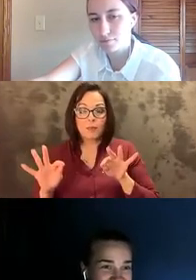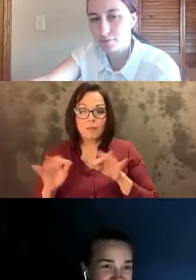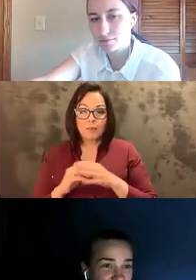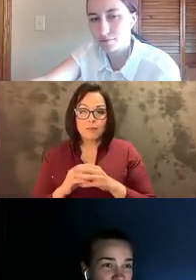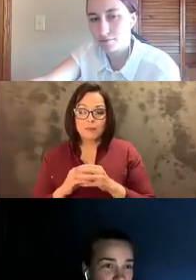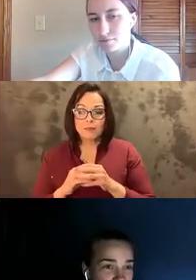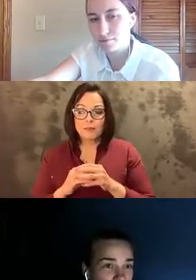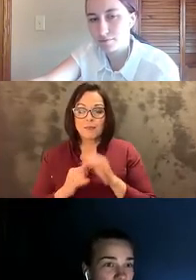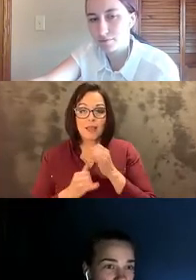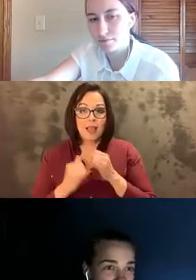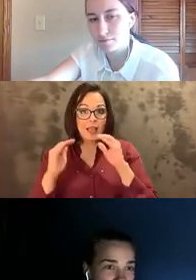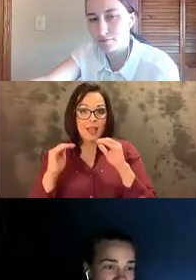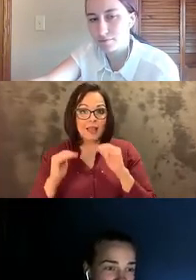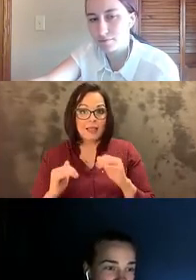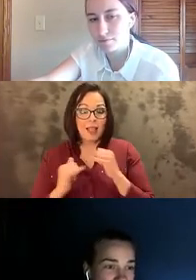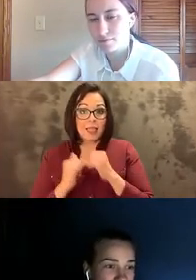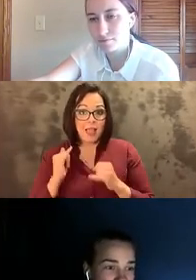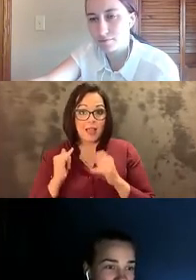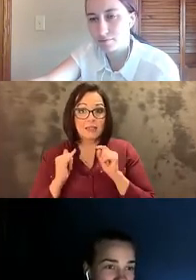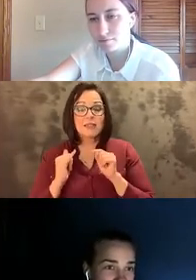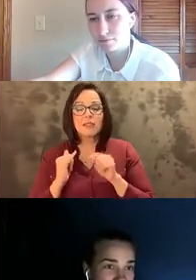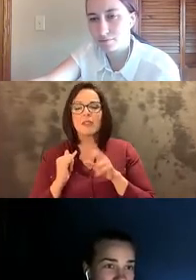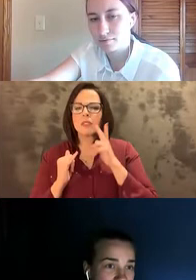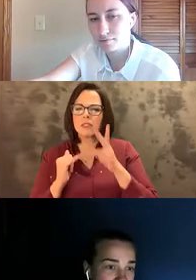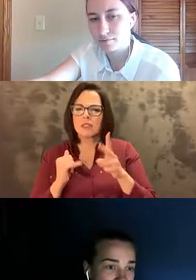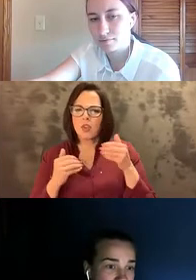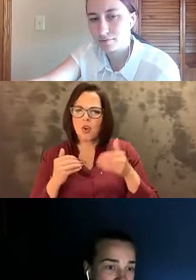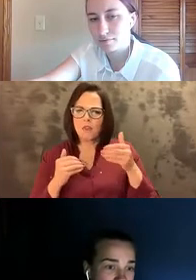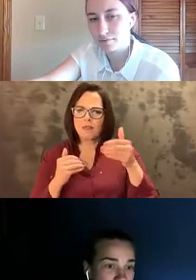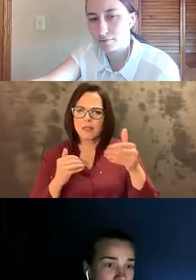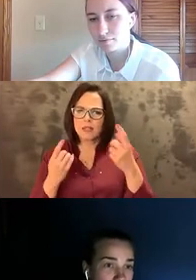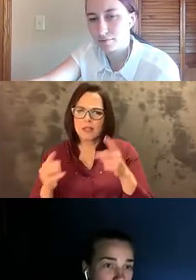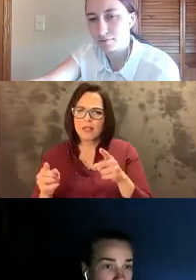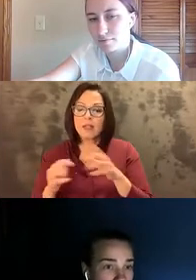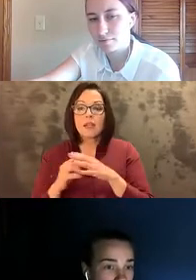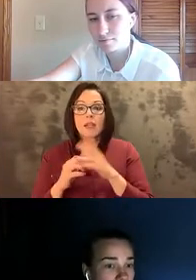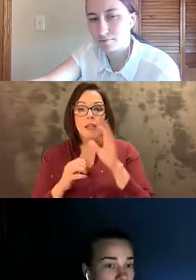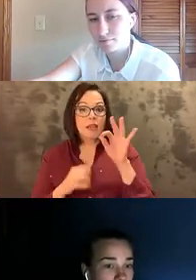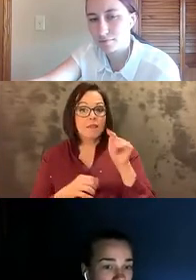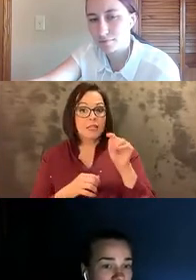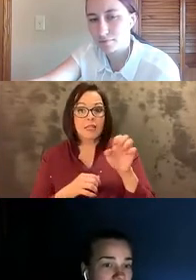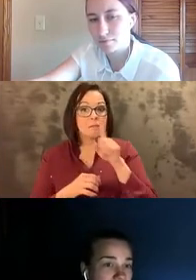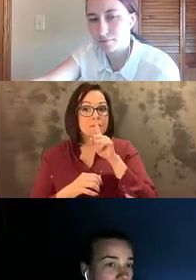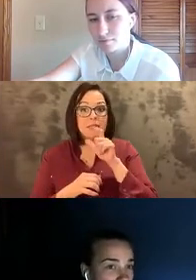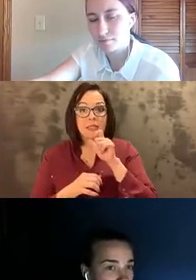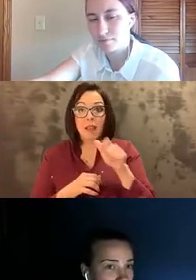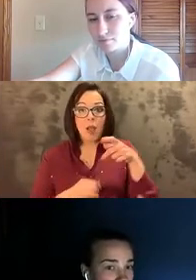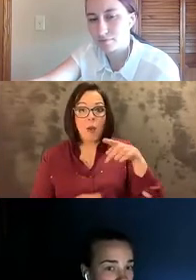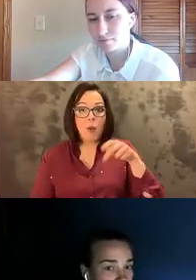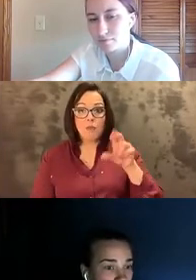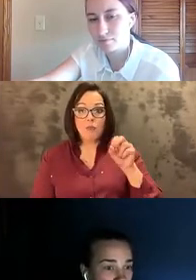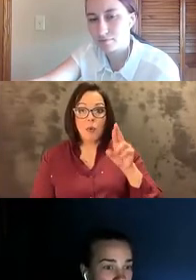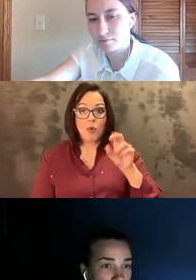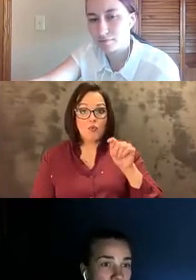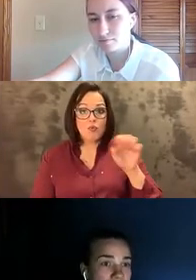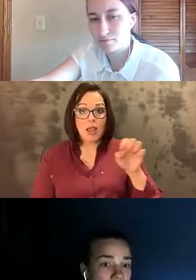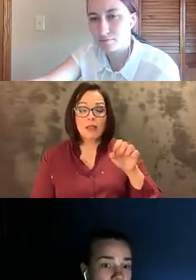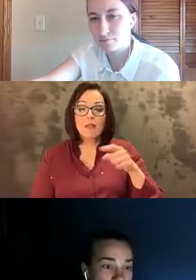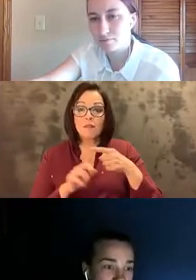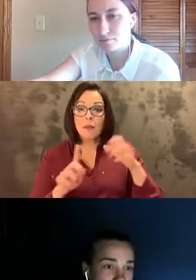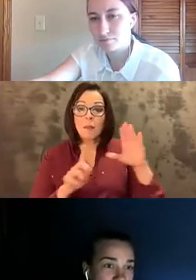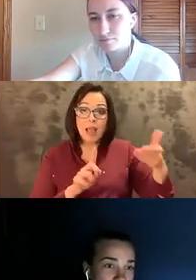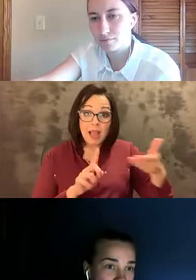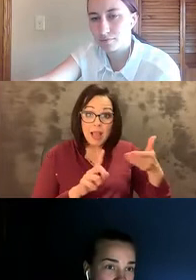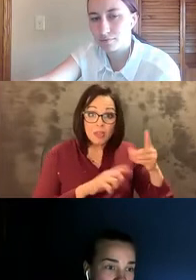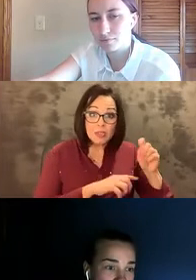And lastly, we will often see FTEs not being prorated by the hire date and or